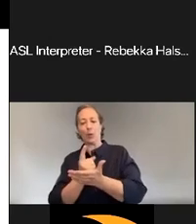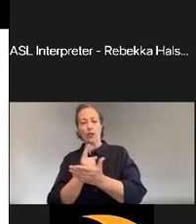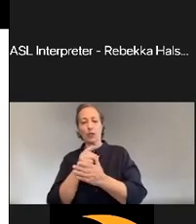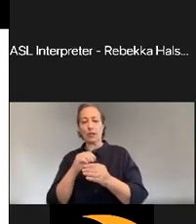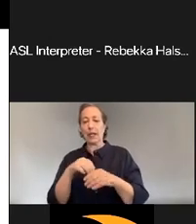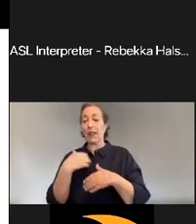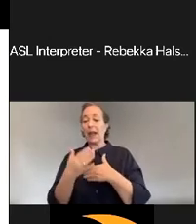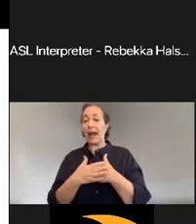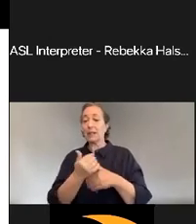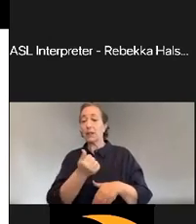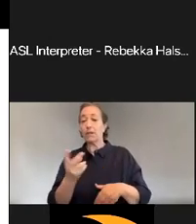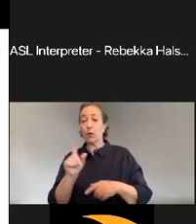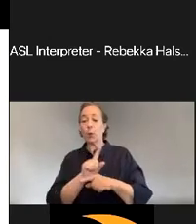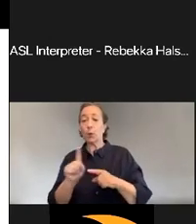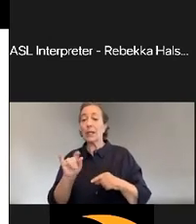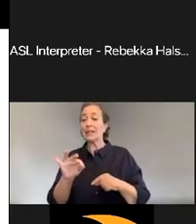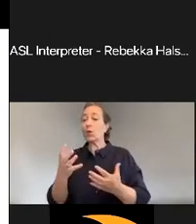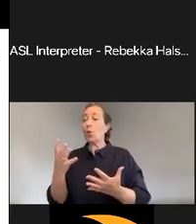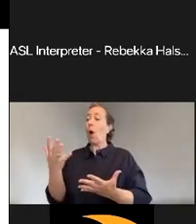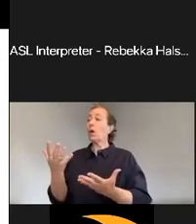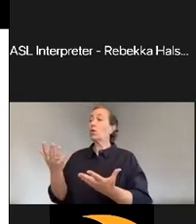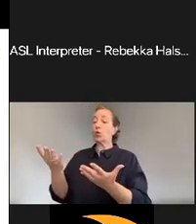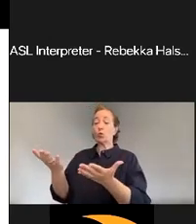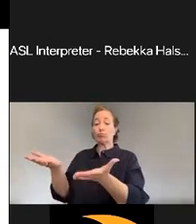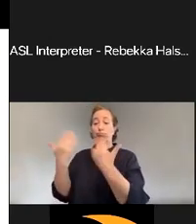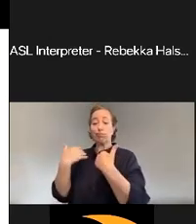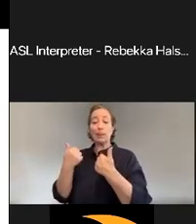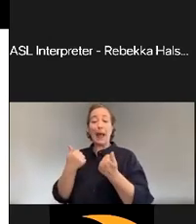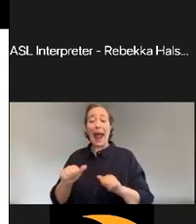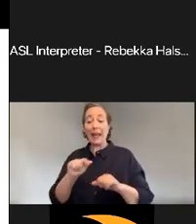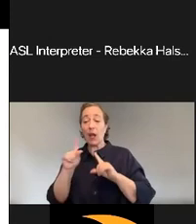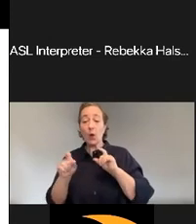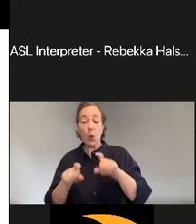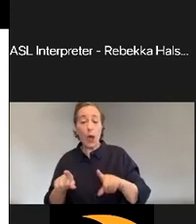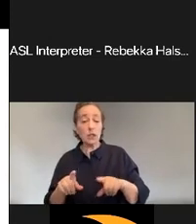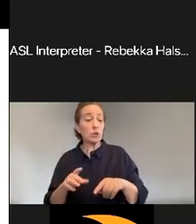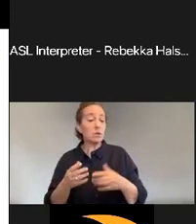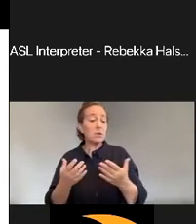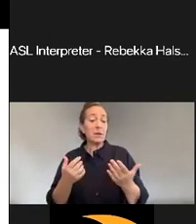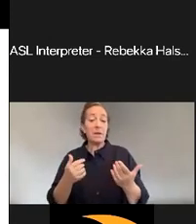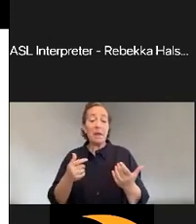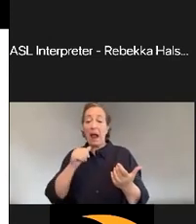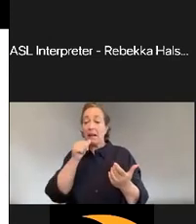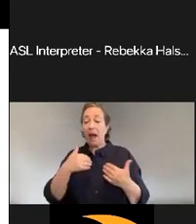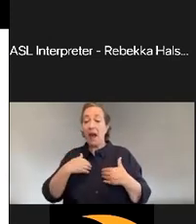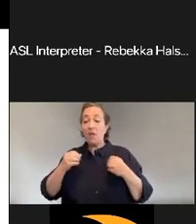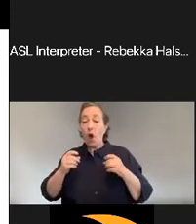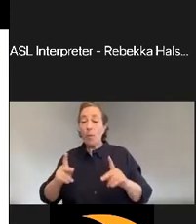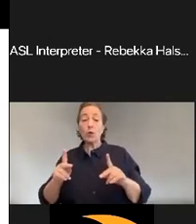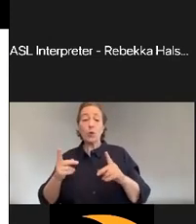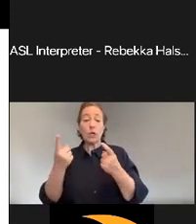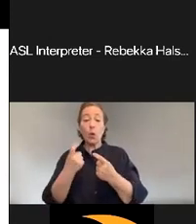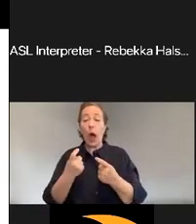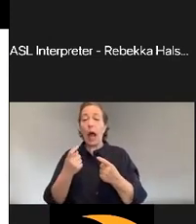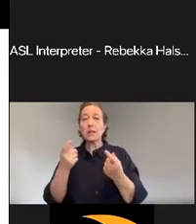you an opportunity to ask any follow-up questions that you didn't have a chance to ask today, or that come up as you process some of this information.